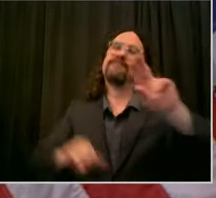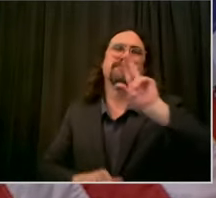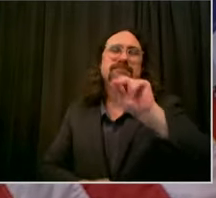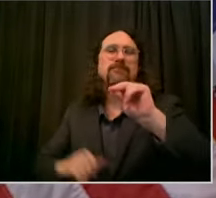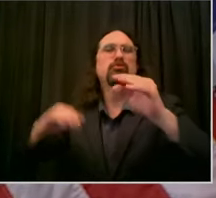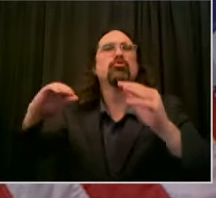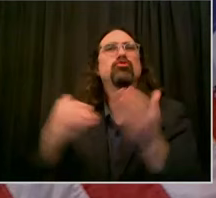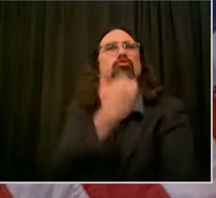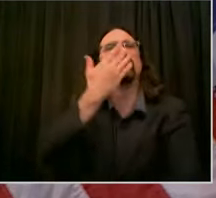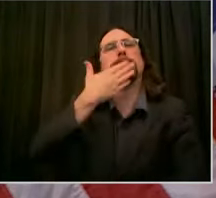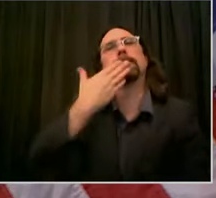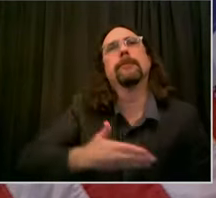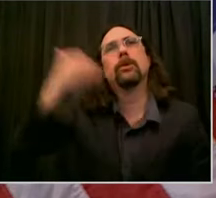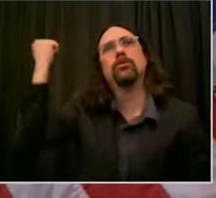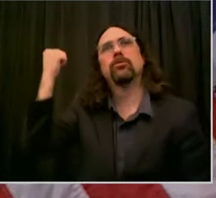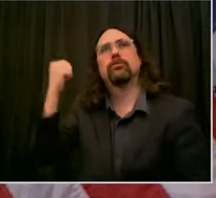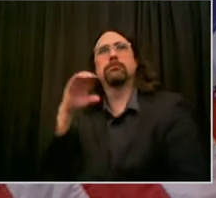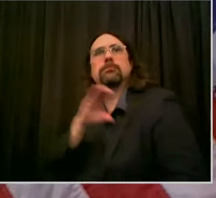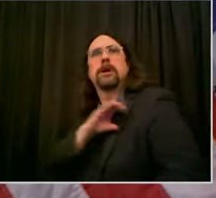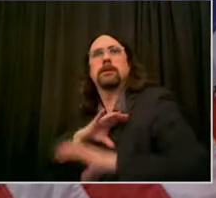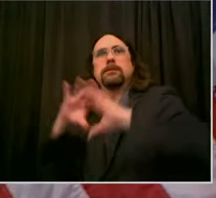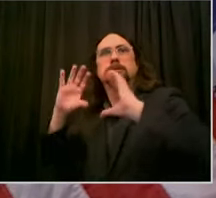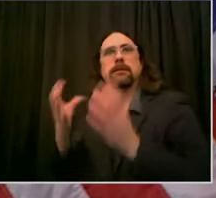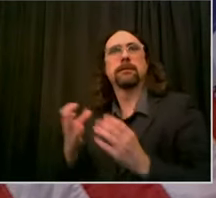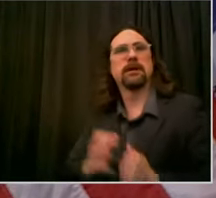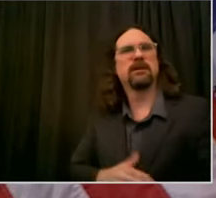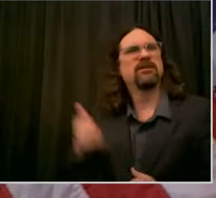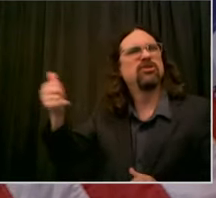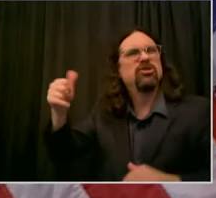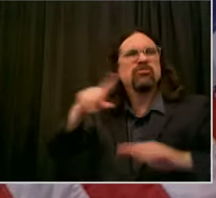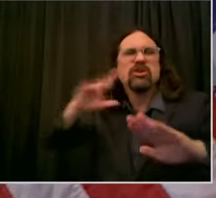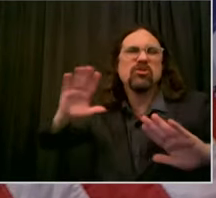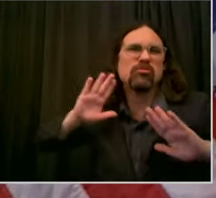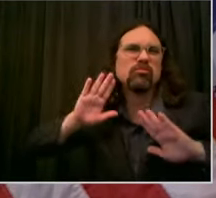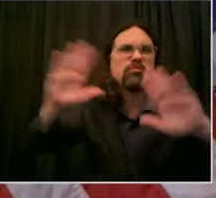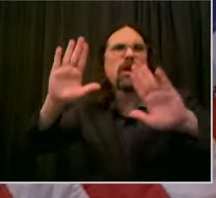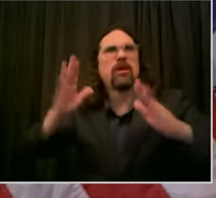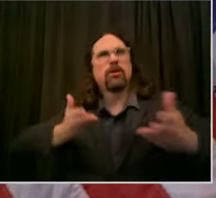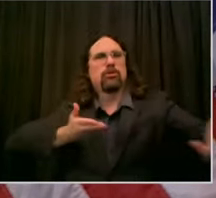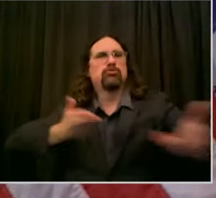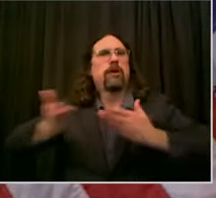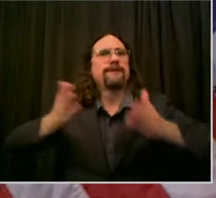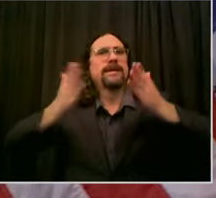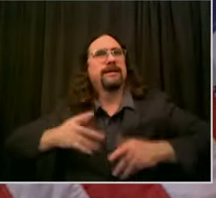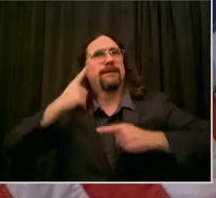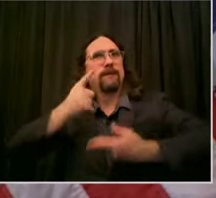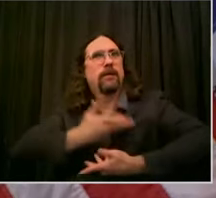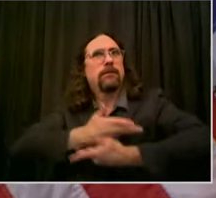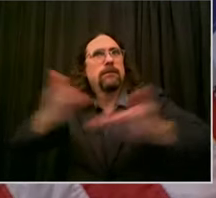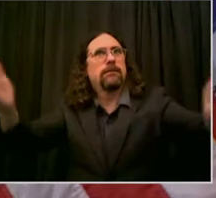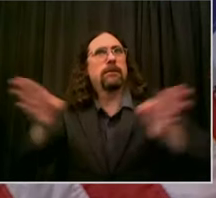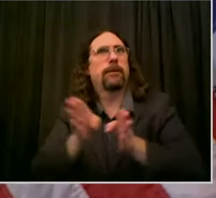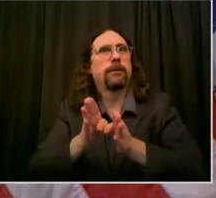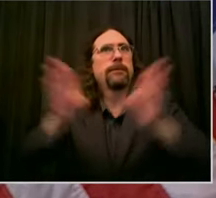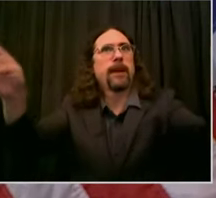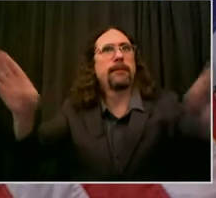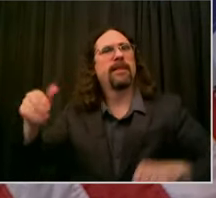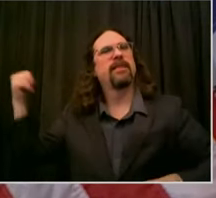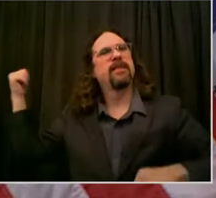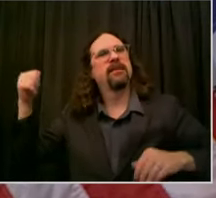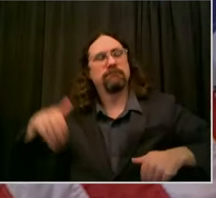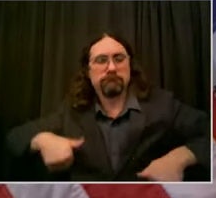their lives to changing the nature of policing and making it more about the people served, period. So that work has gone on